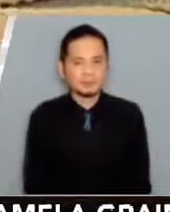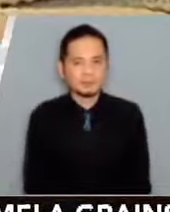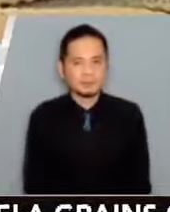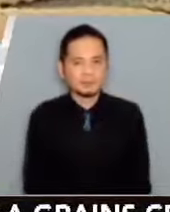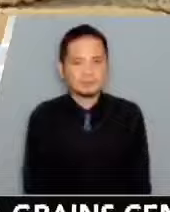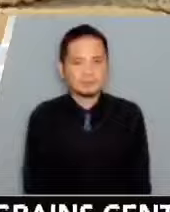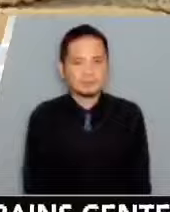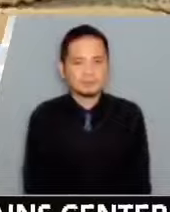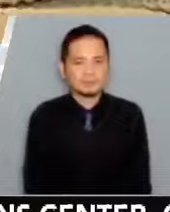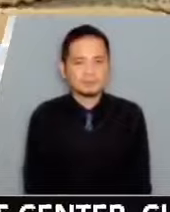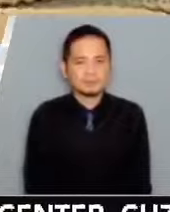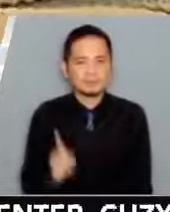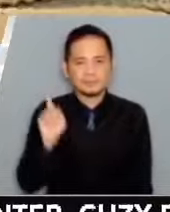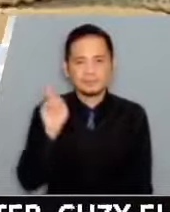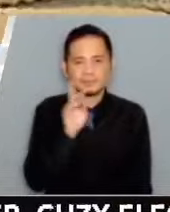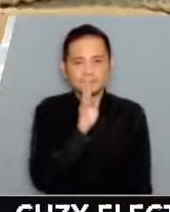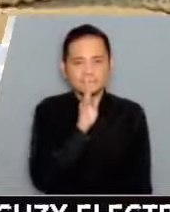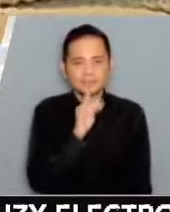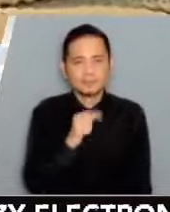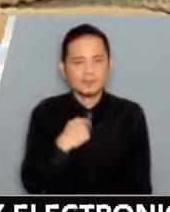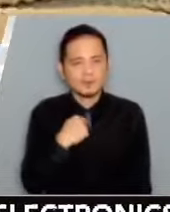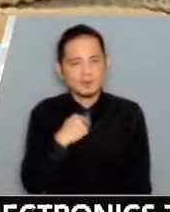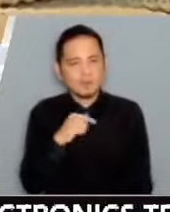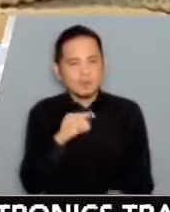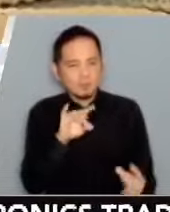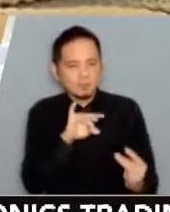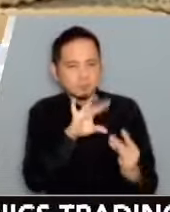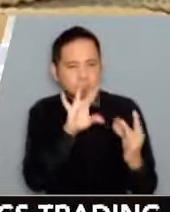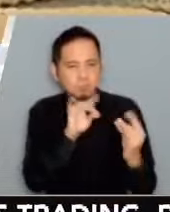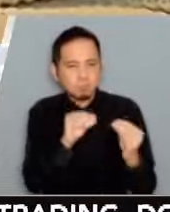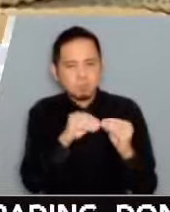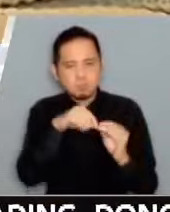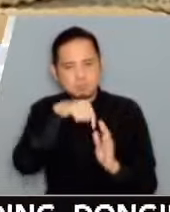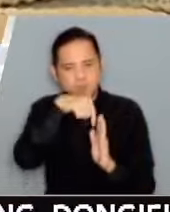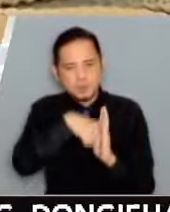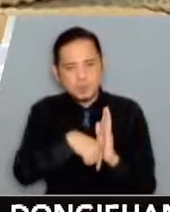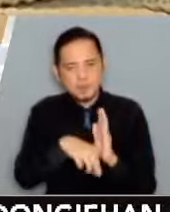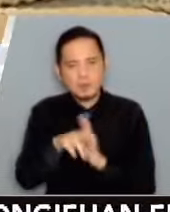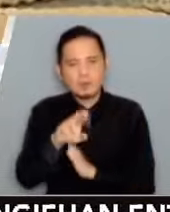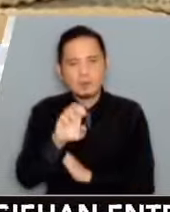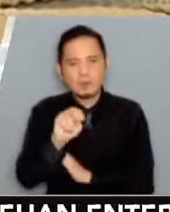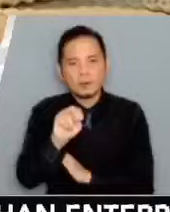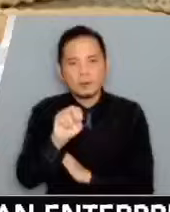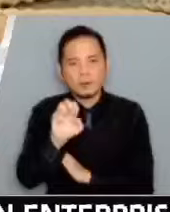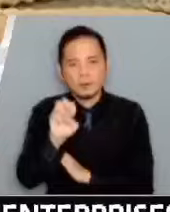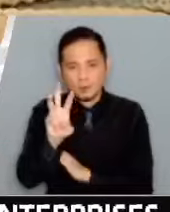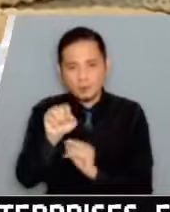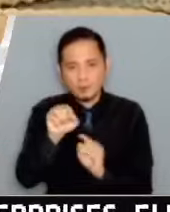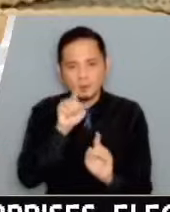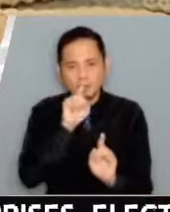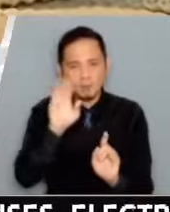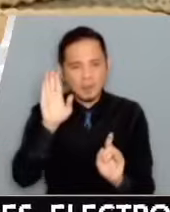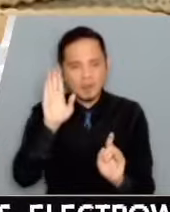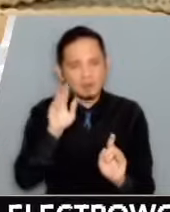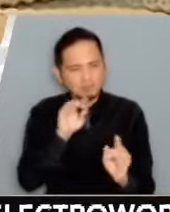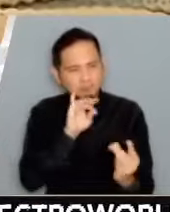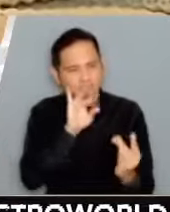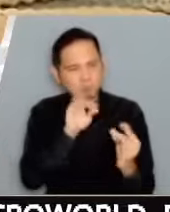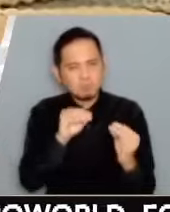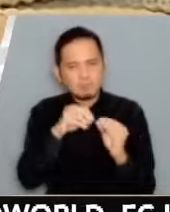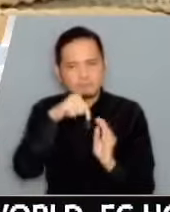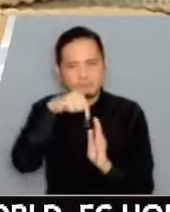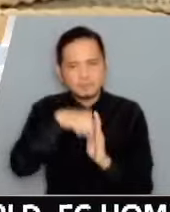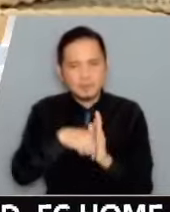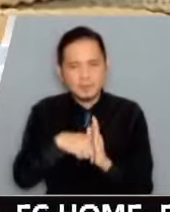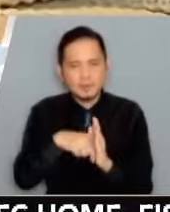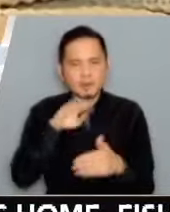Actually, na-rediscover siya before the renewal of vows. Kaya nag-renewal of vows. But everything is good. Kasi bago naman kami magpakasal